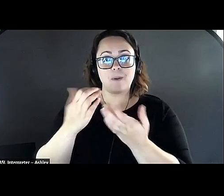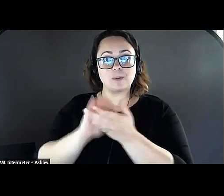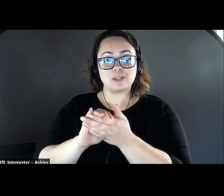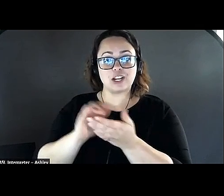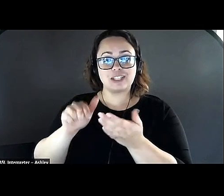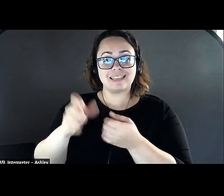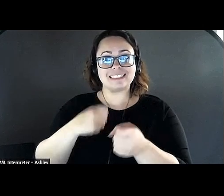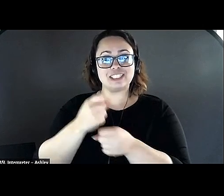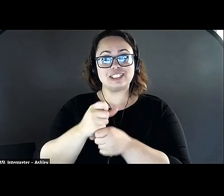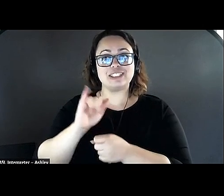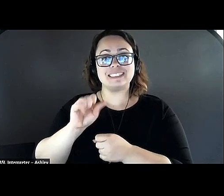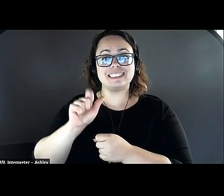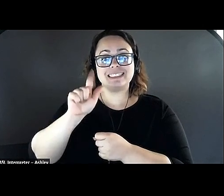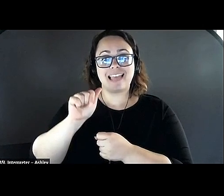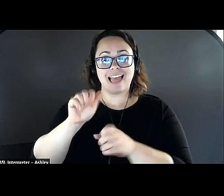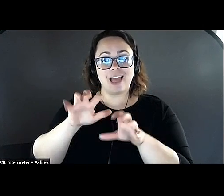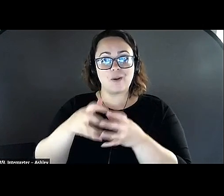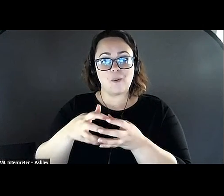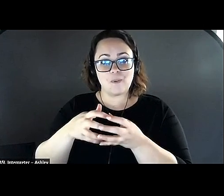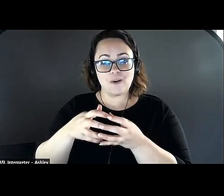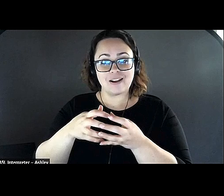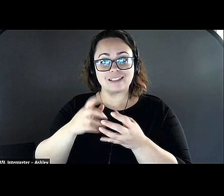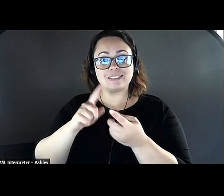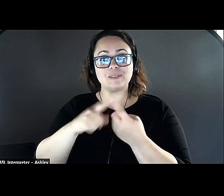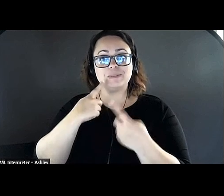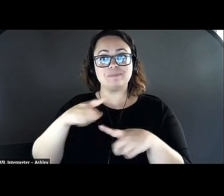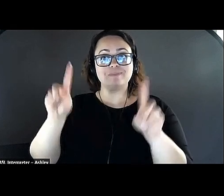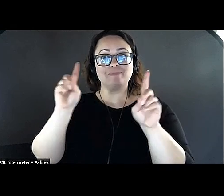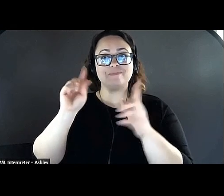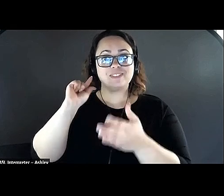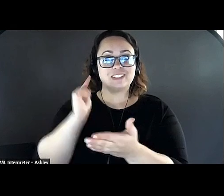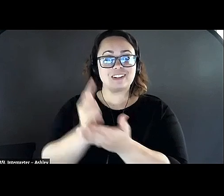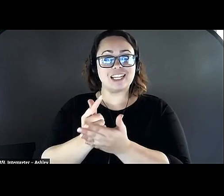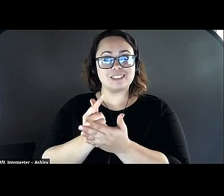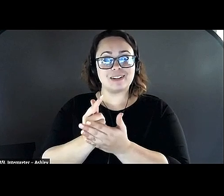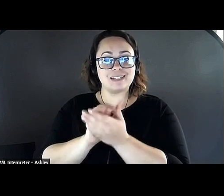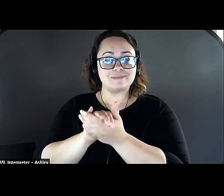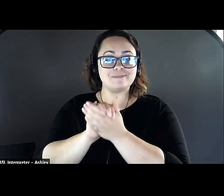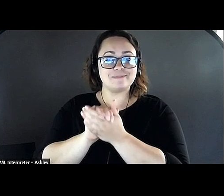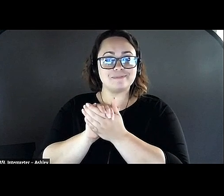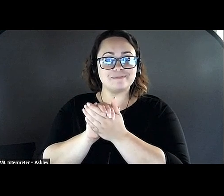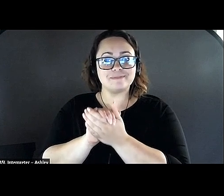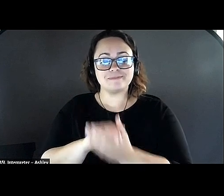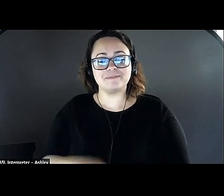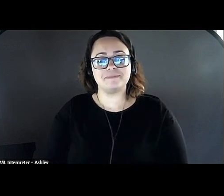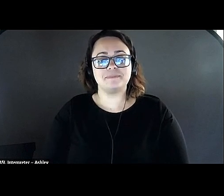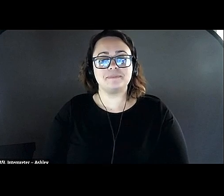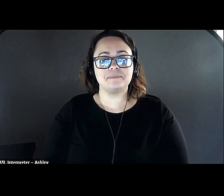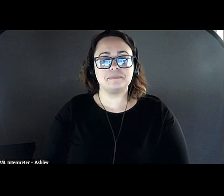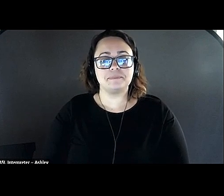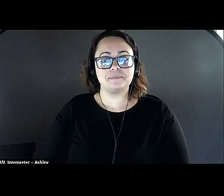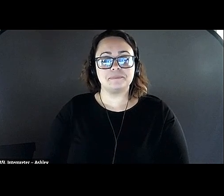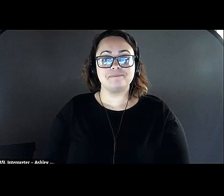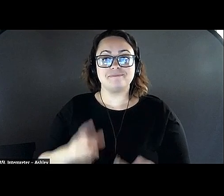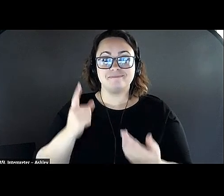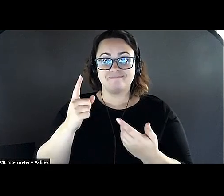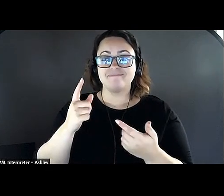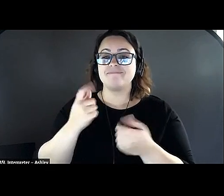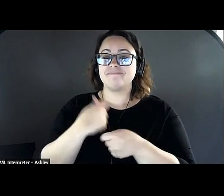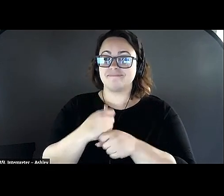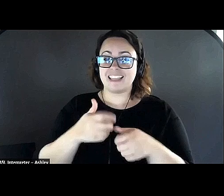year's ISLA cohorts on successfully graduating your academy. The sacrifices made by you